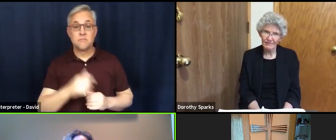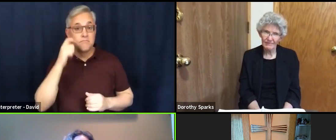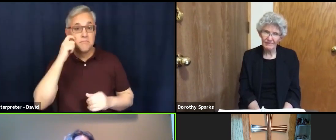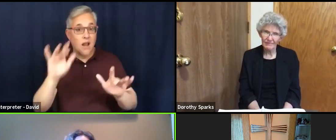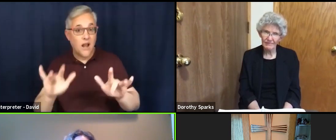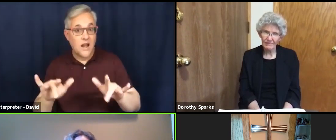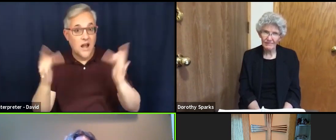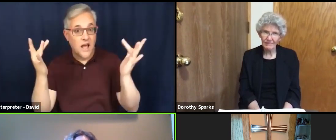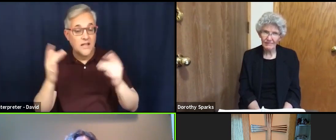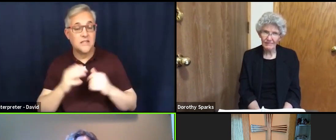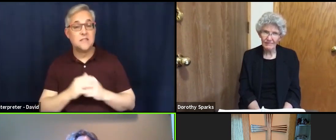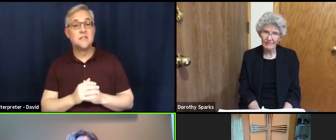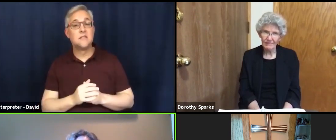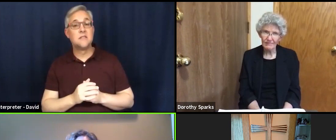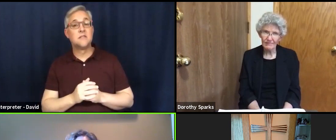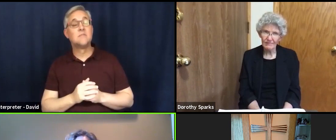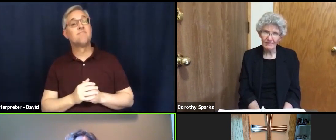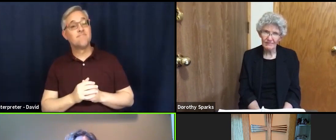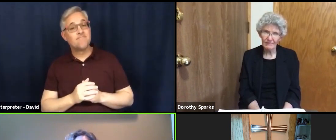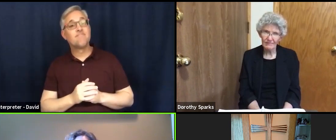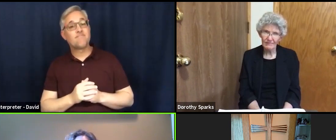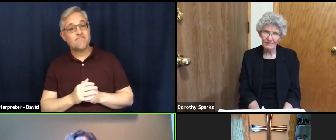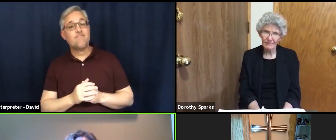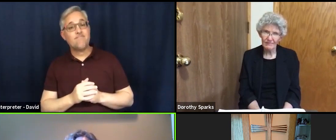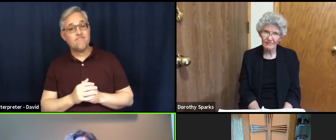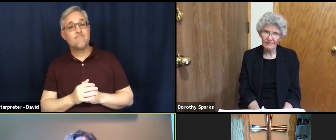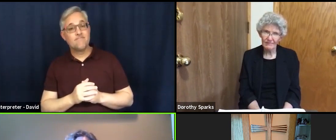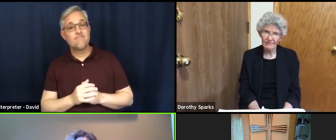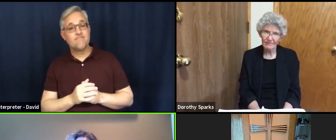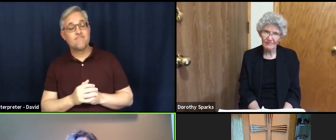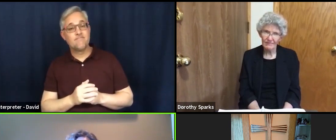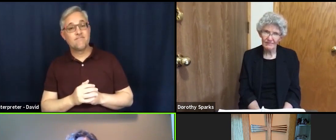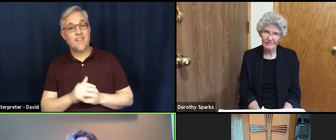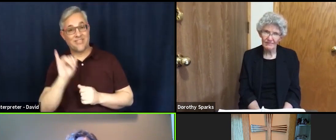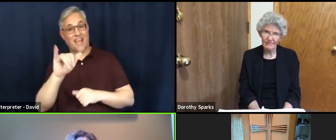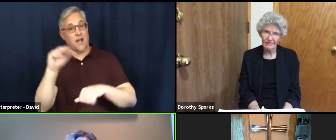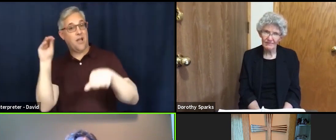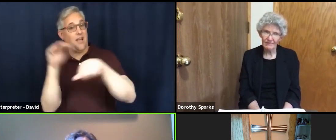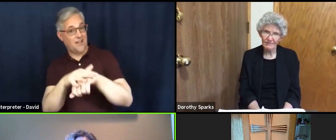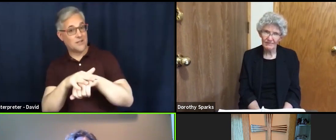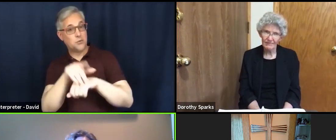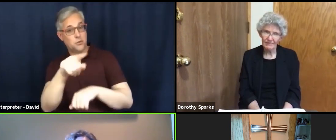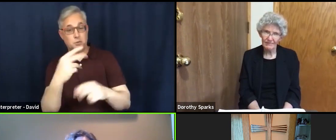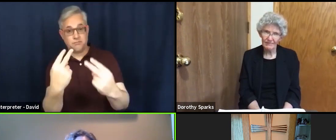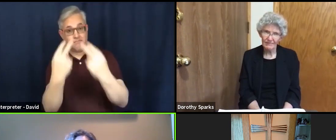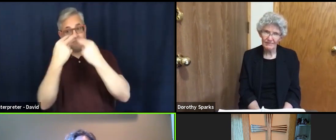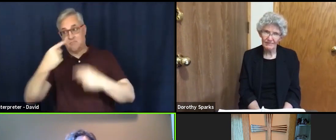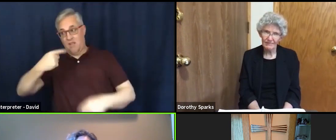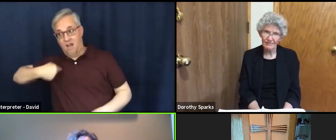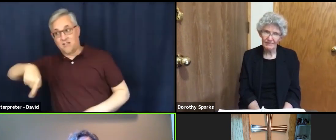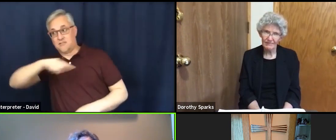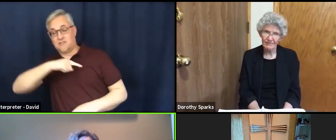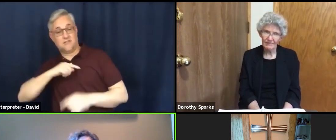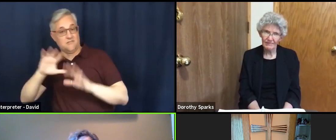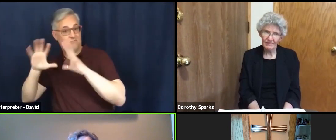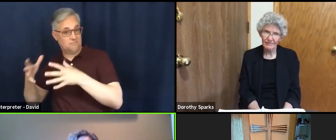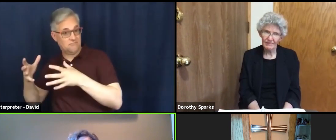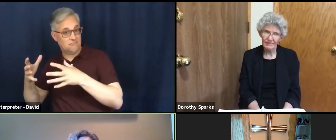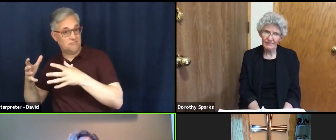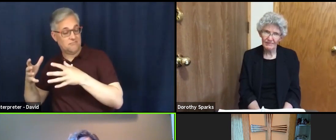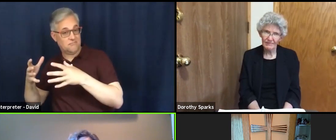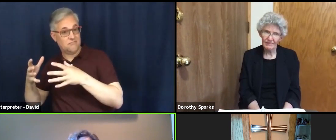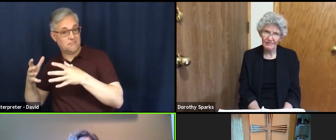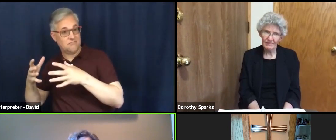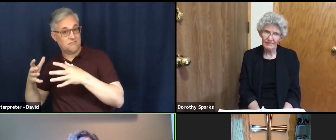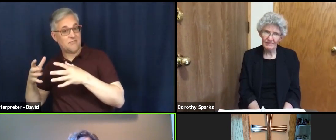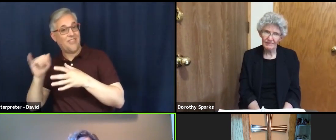affects how you and I see them, how we understand